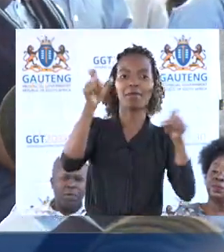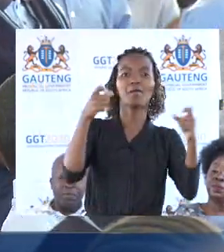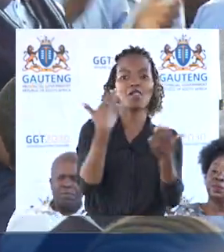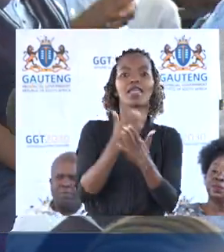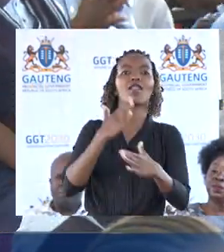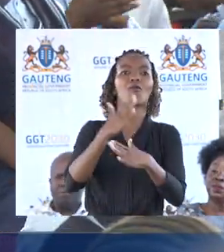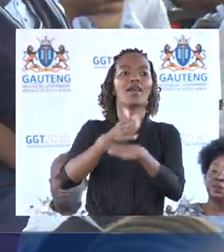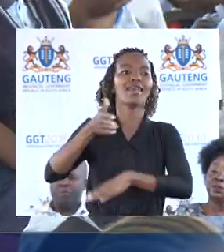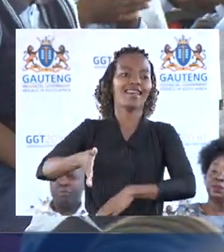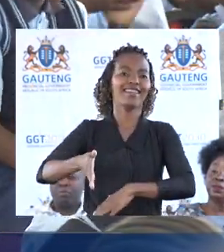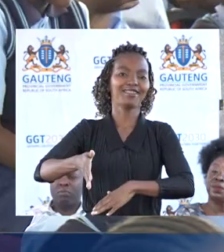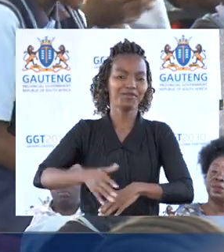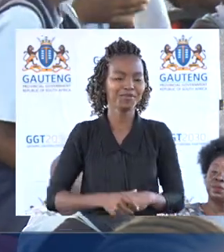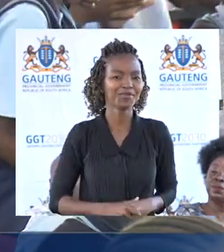school.